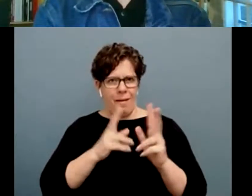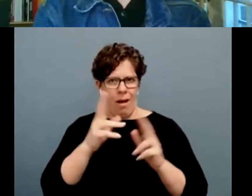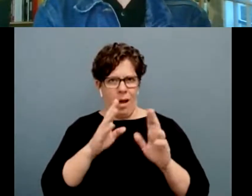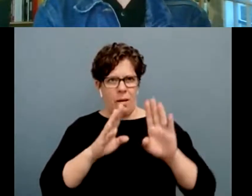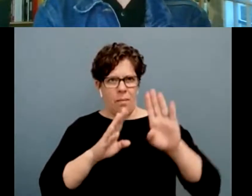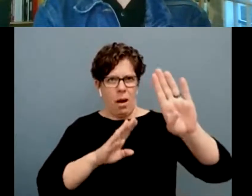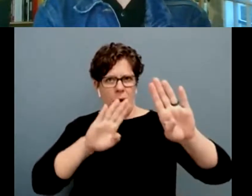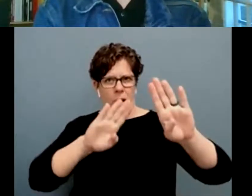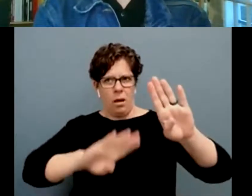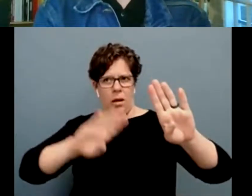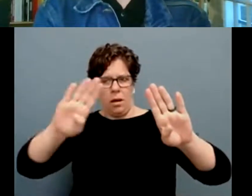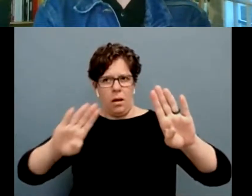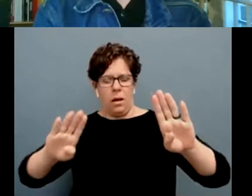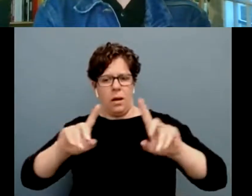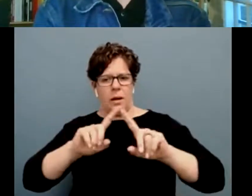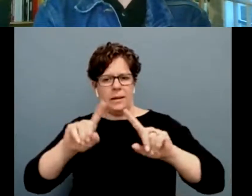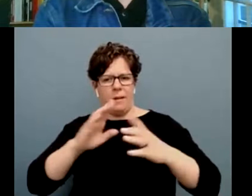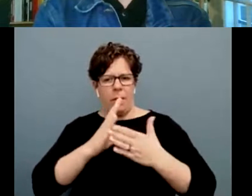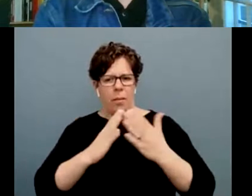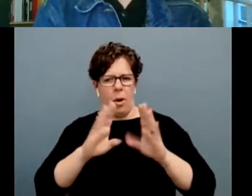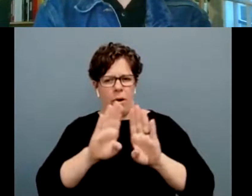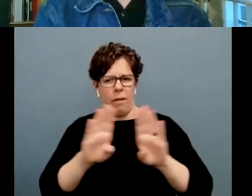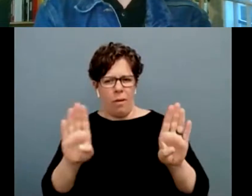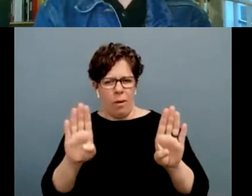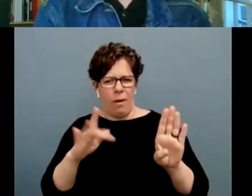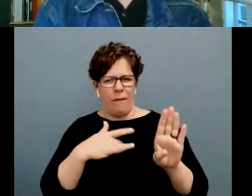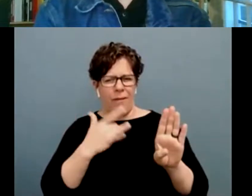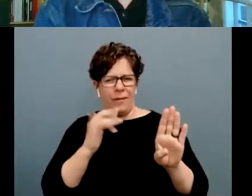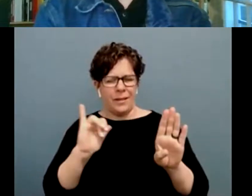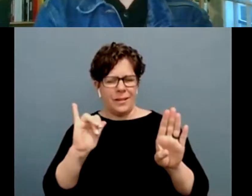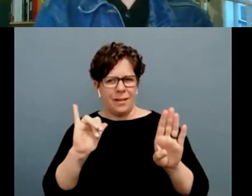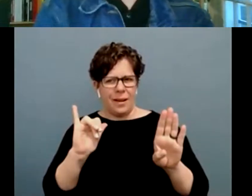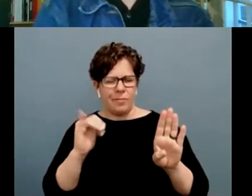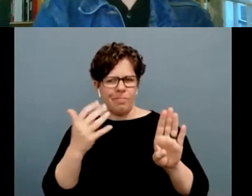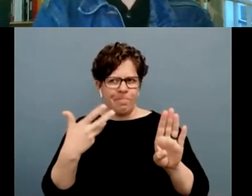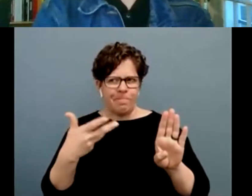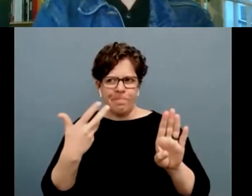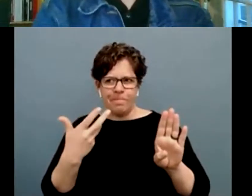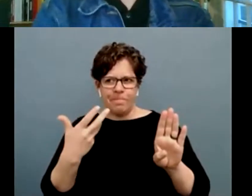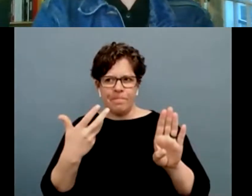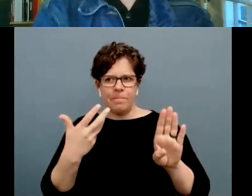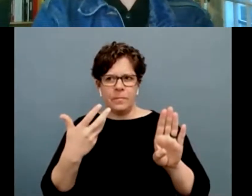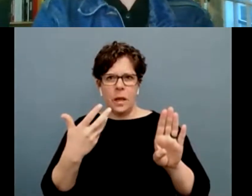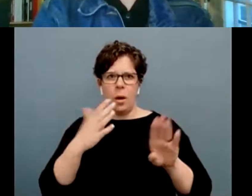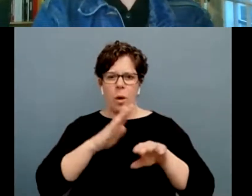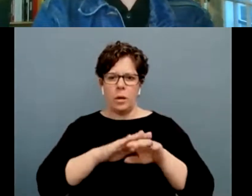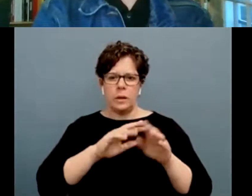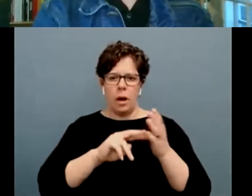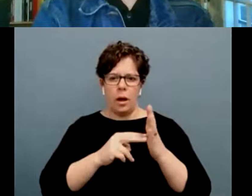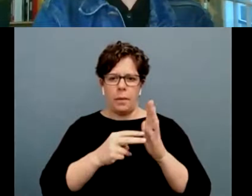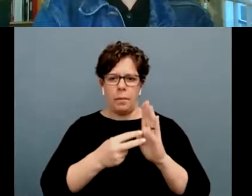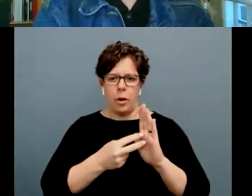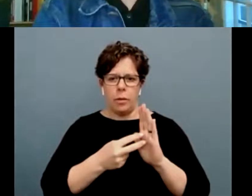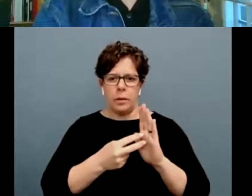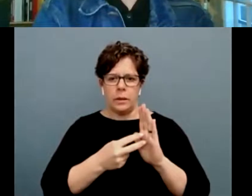to different areas of the wall. So it feels more like it's something that was meant to be more than just